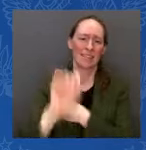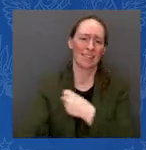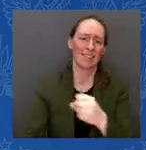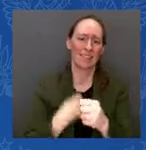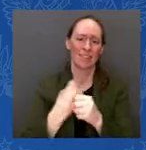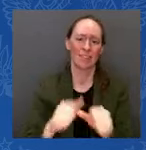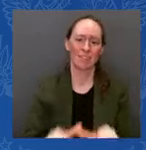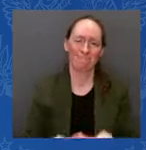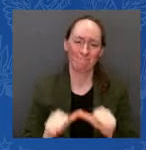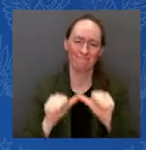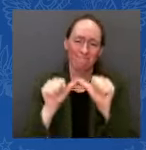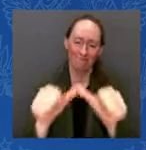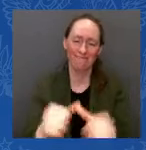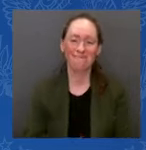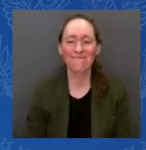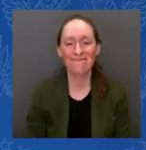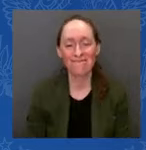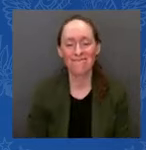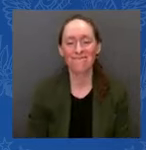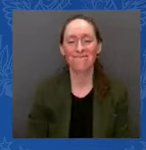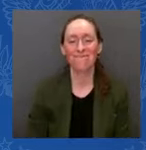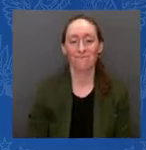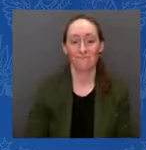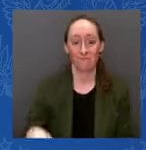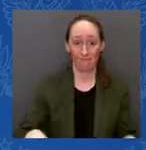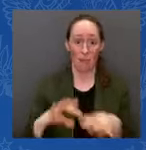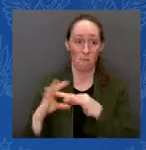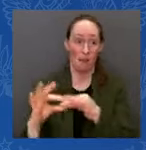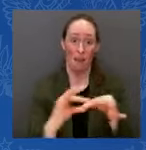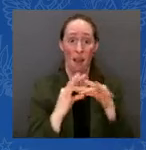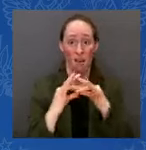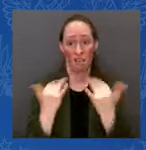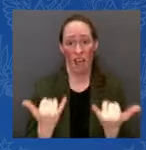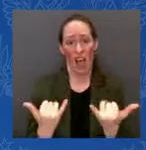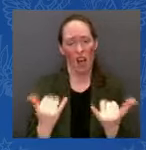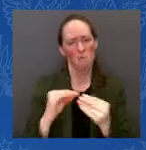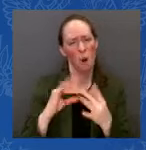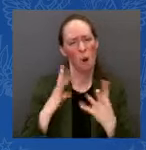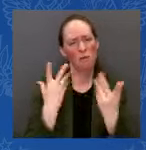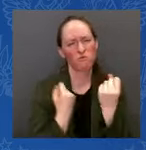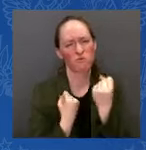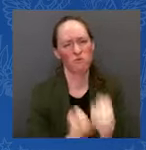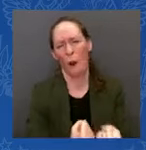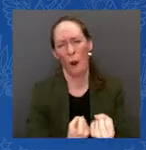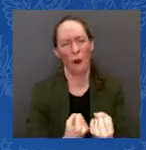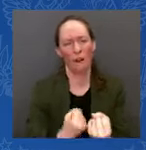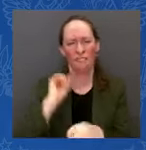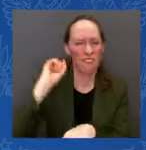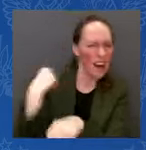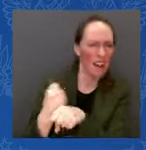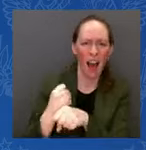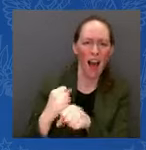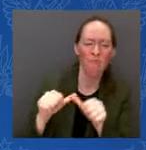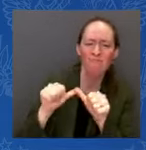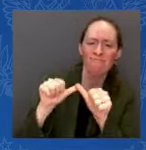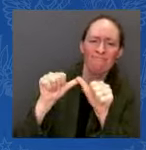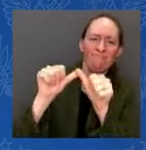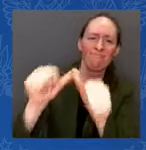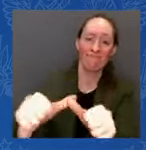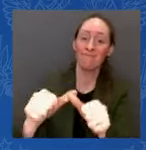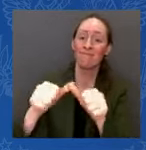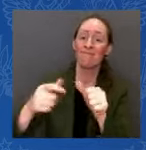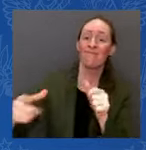as friends, as peers, as leaders. We embark with great confidence in